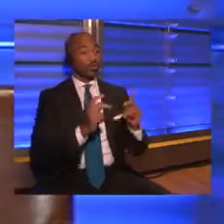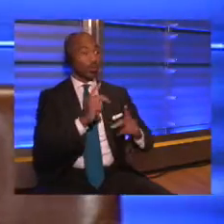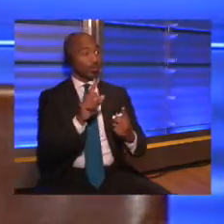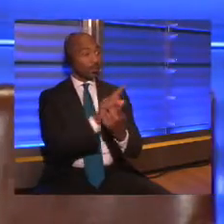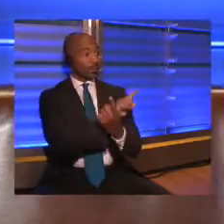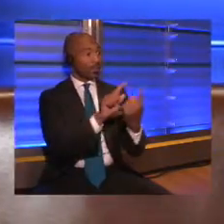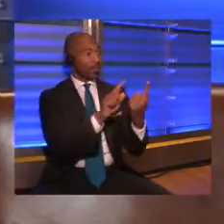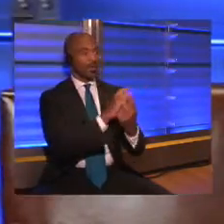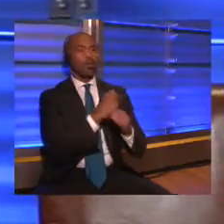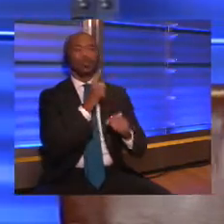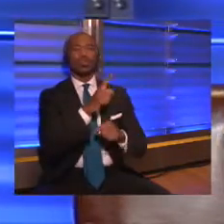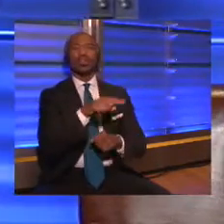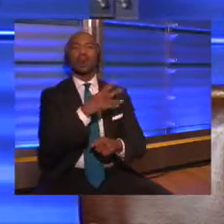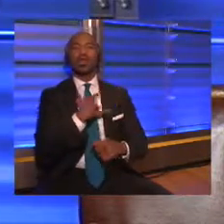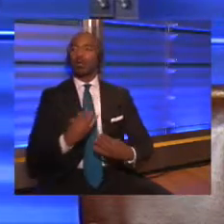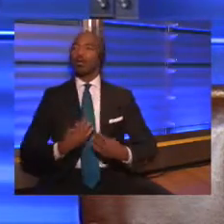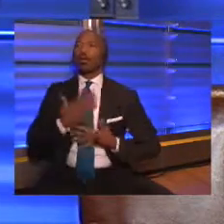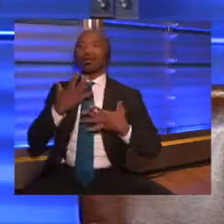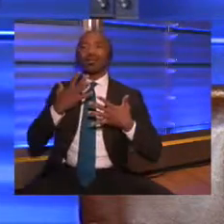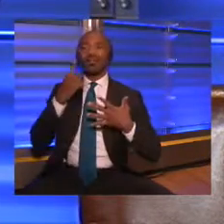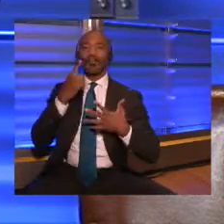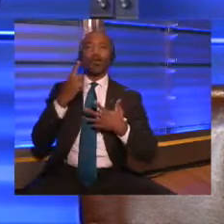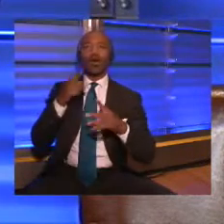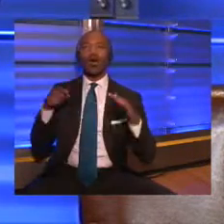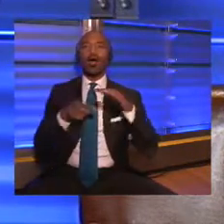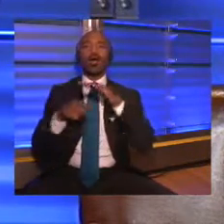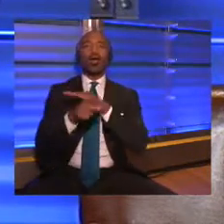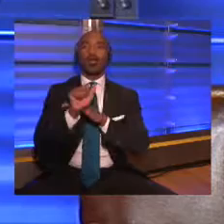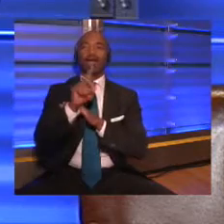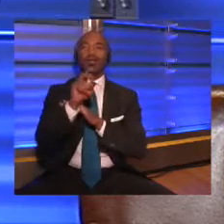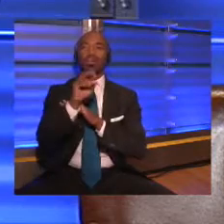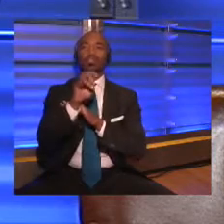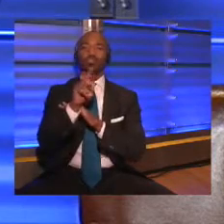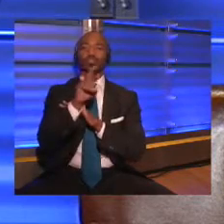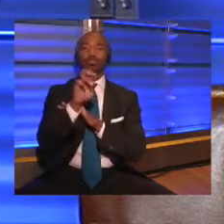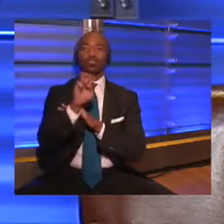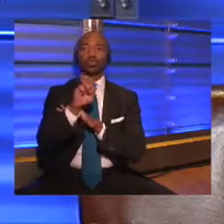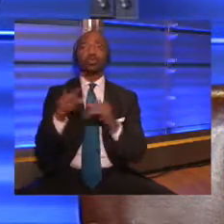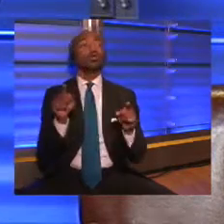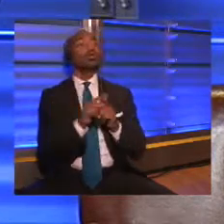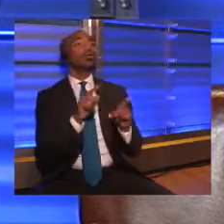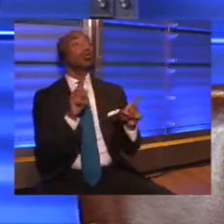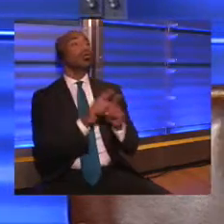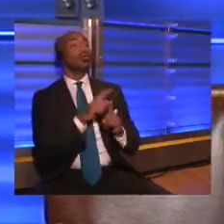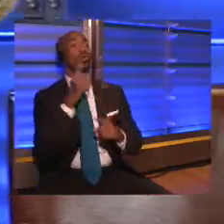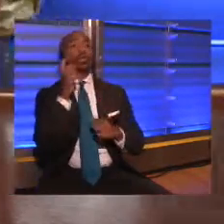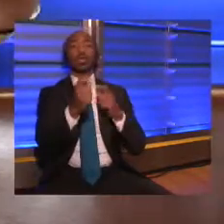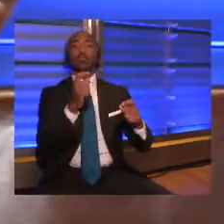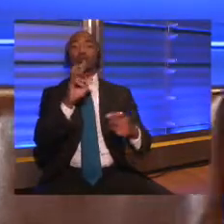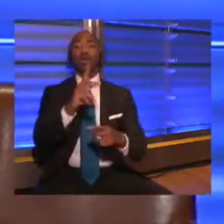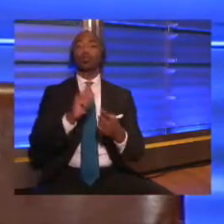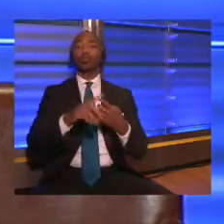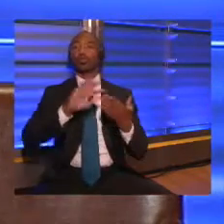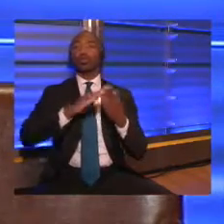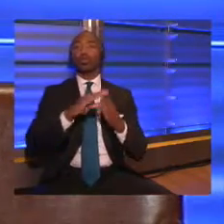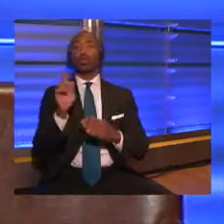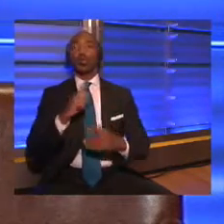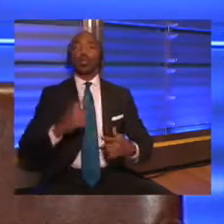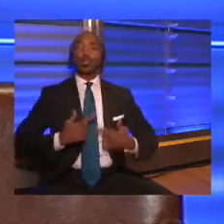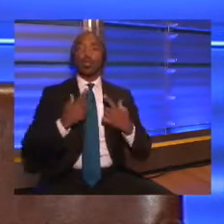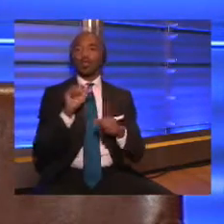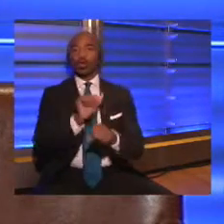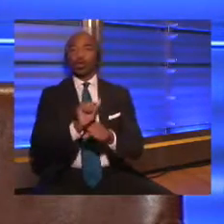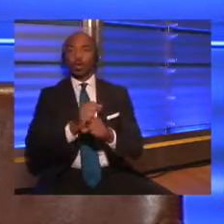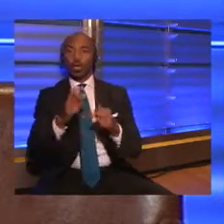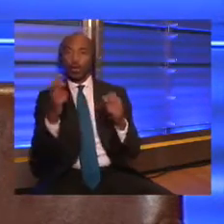met. And it was about giving back to the communities where we live, work, and play. So Gary and Kit took a step back, walked away from the